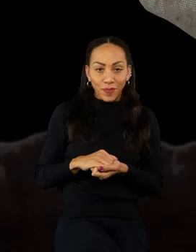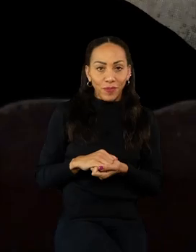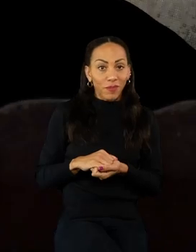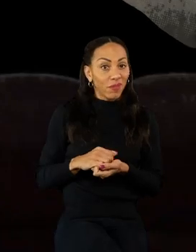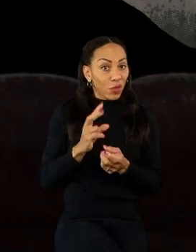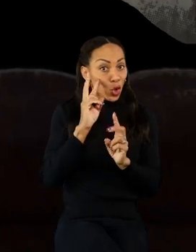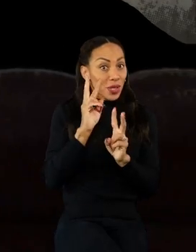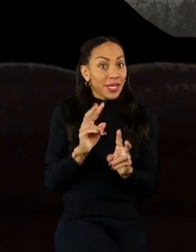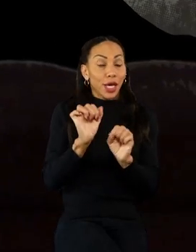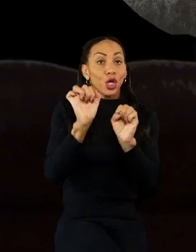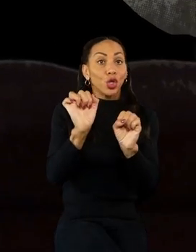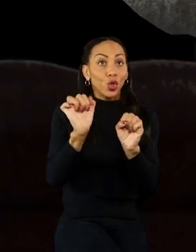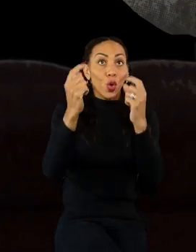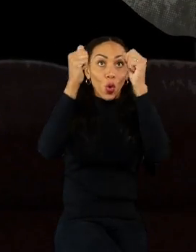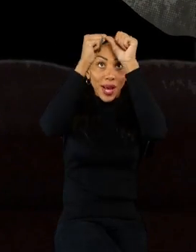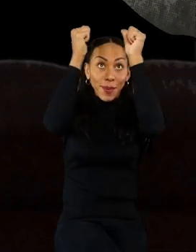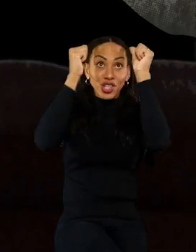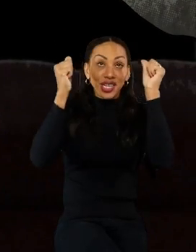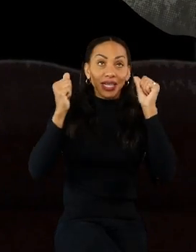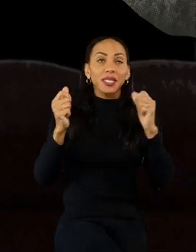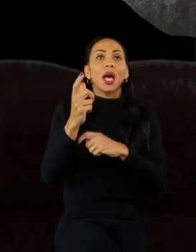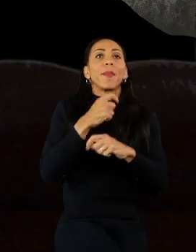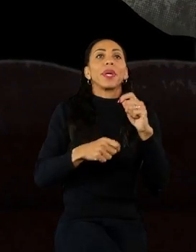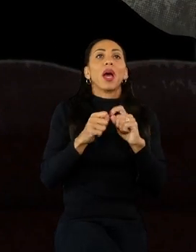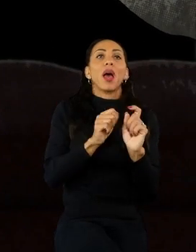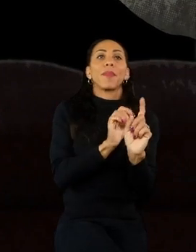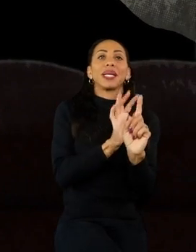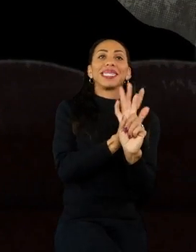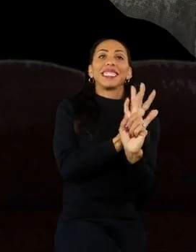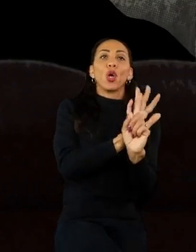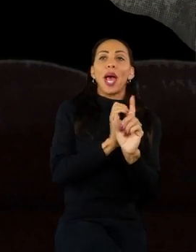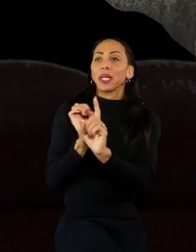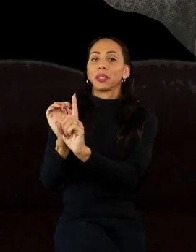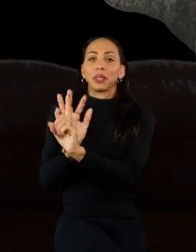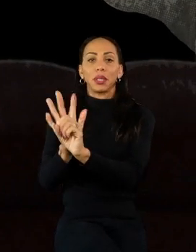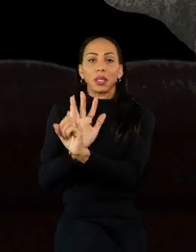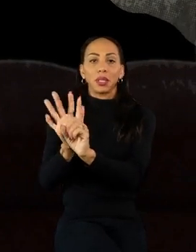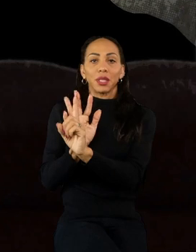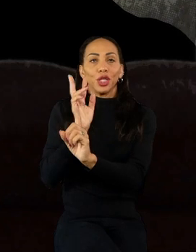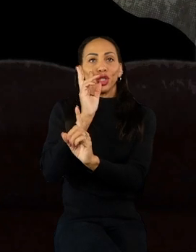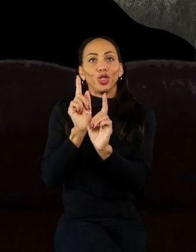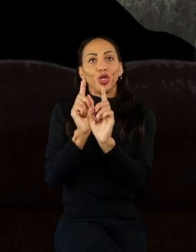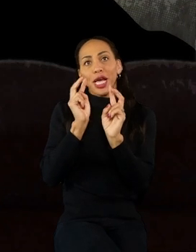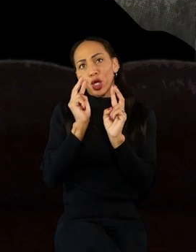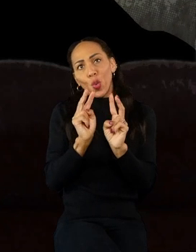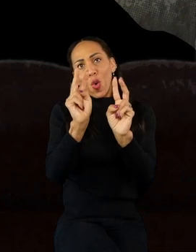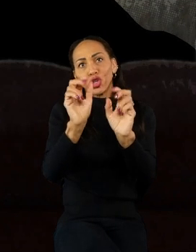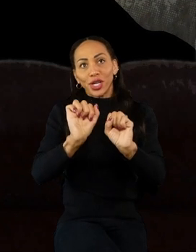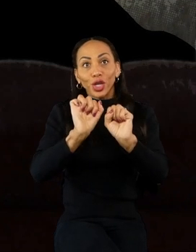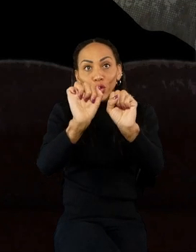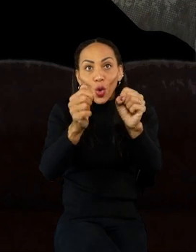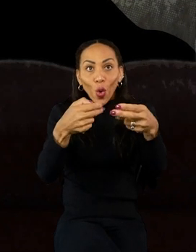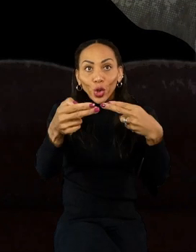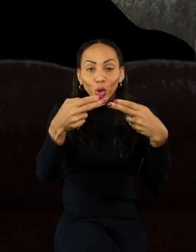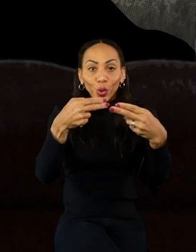and the accuracy for it. But yeah, you are. You see, your images are now silhouetted out. That's something you can do with this. You can silhouette images